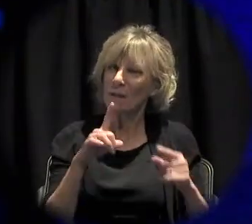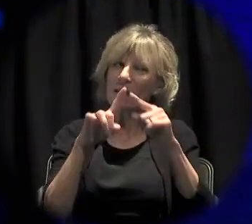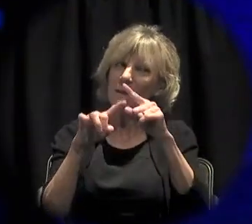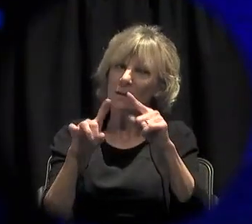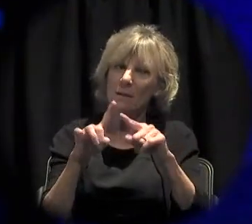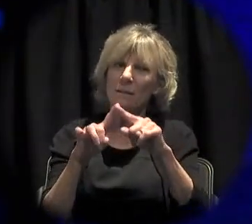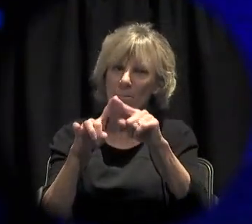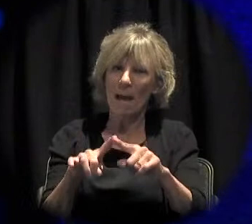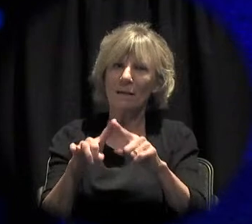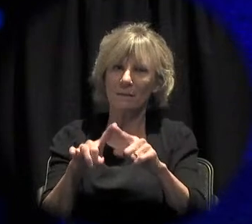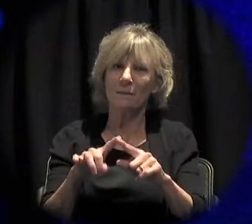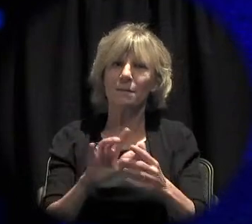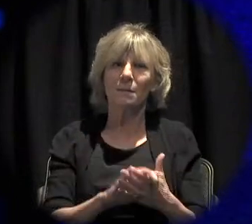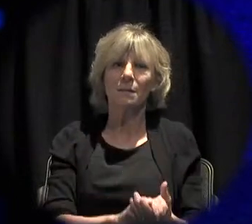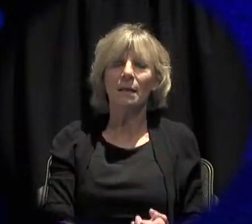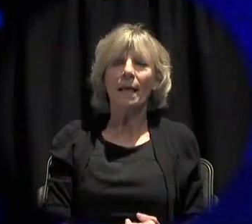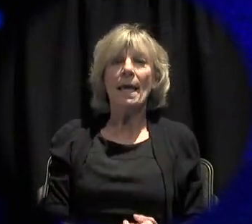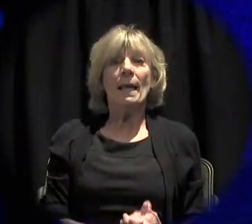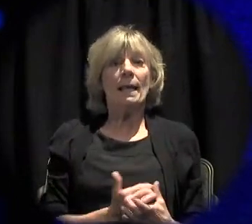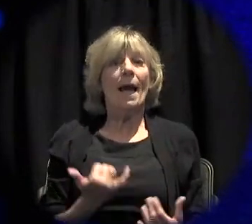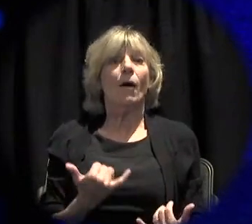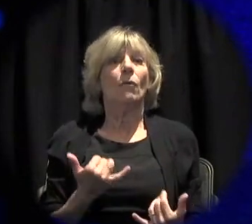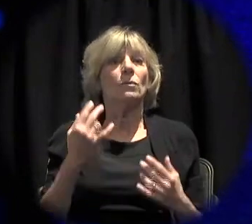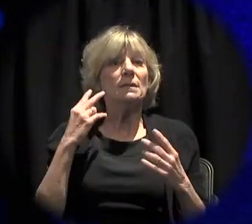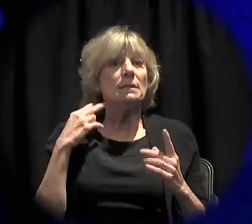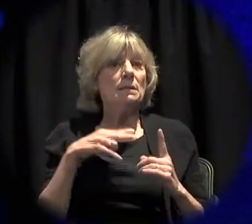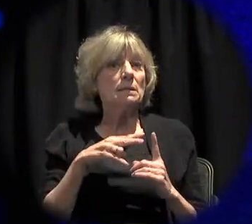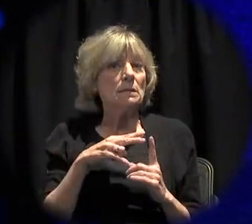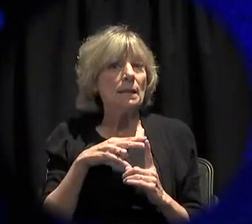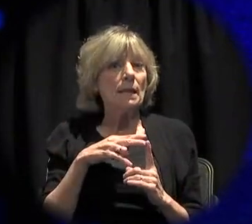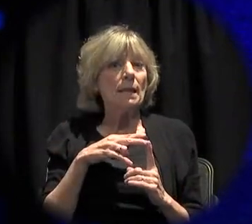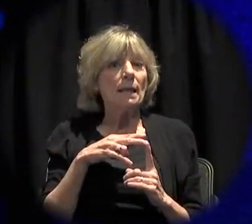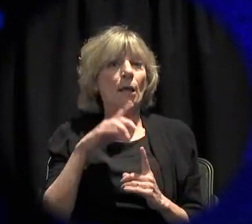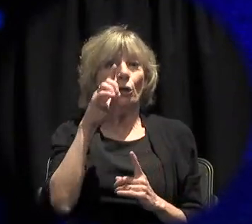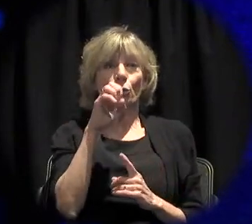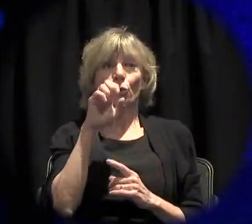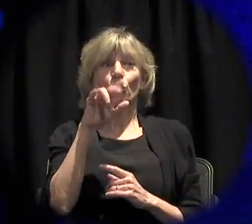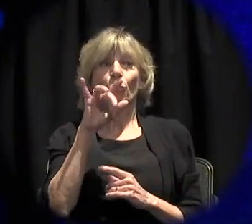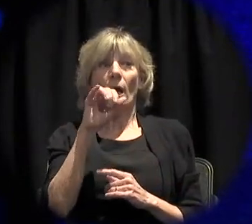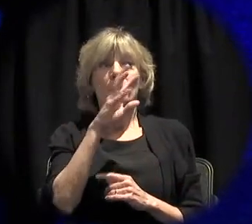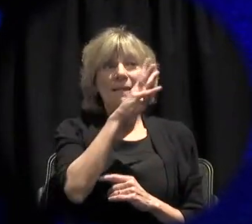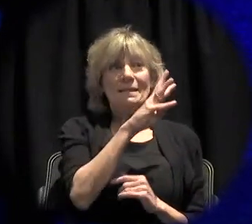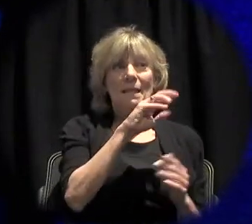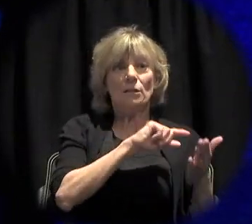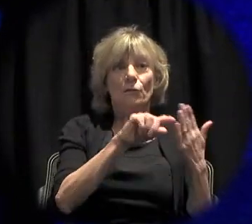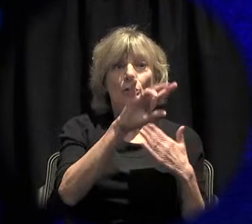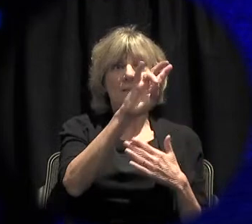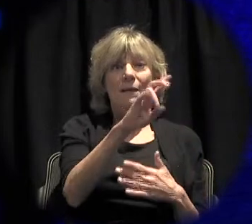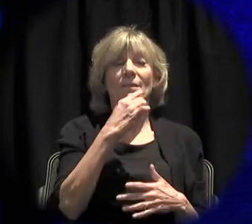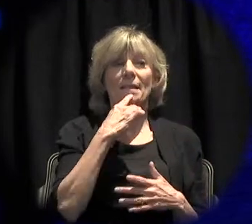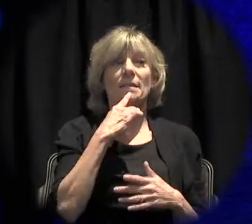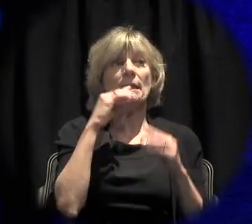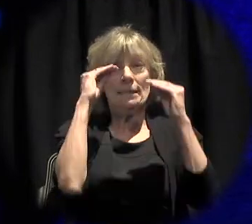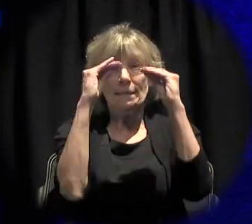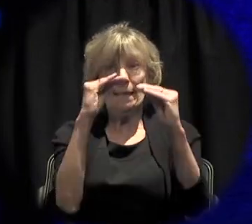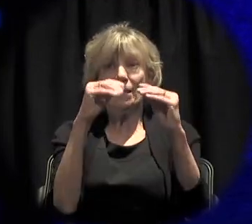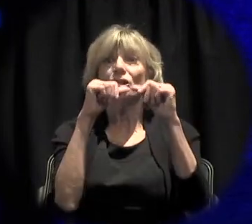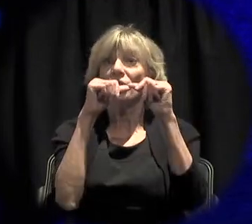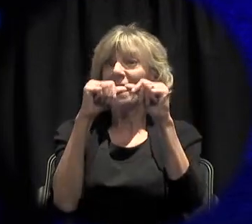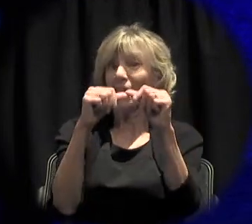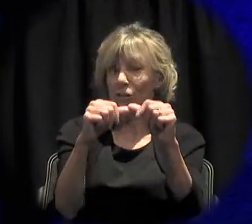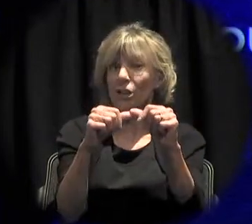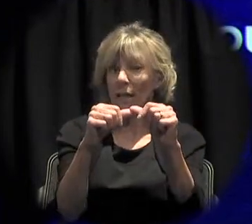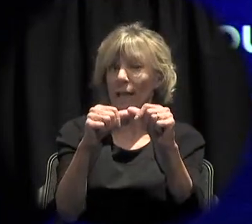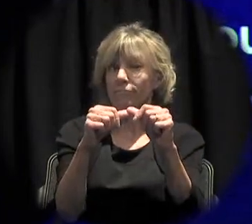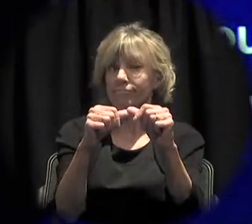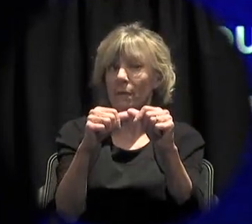Well, as we look at the context of Deuteronomy 6, verse 7, where he says, teach them diligently, I think it's important that